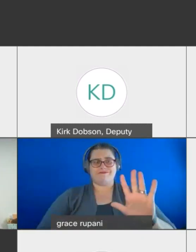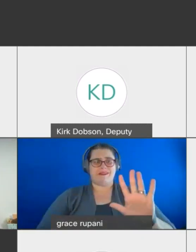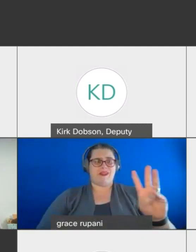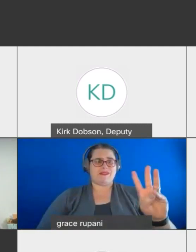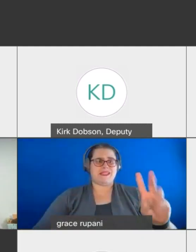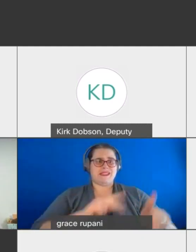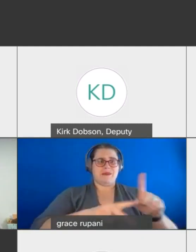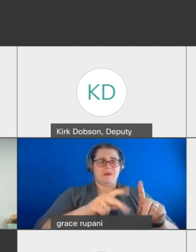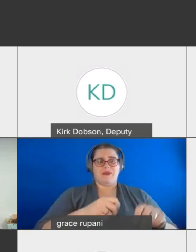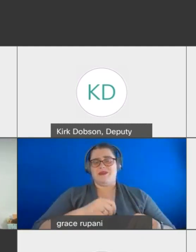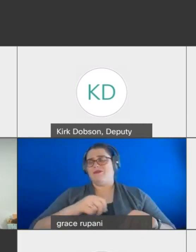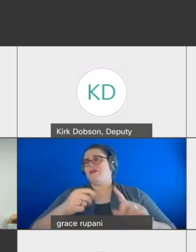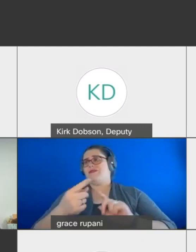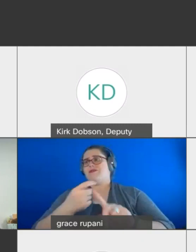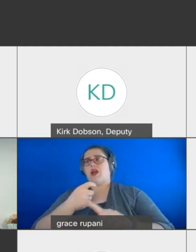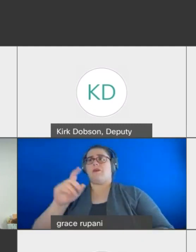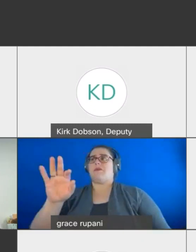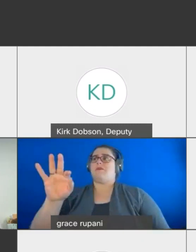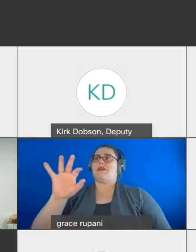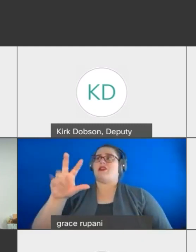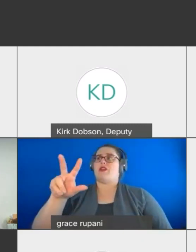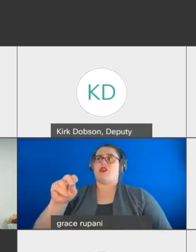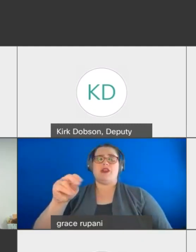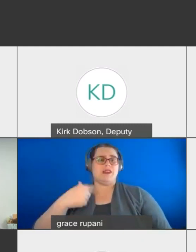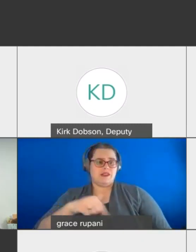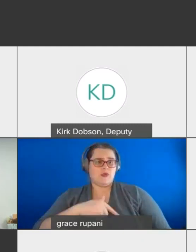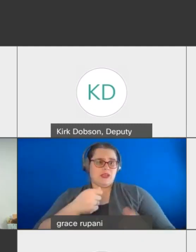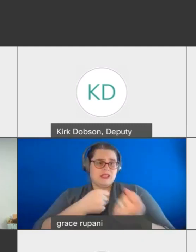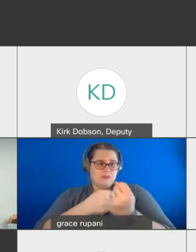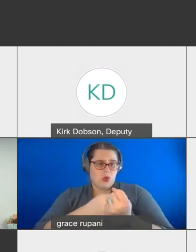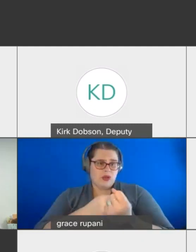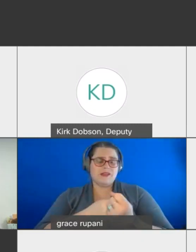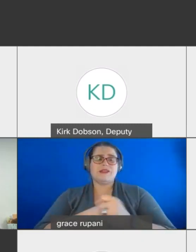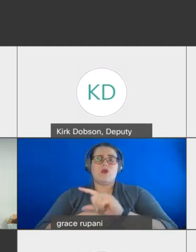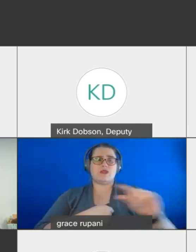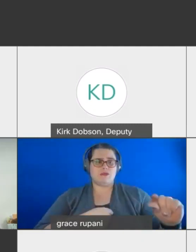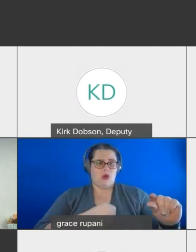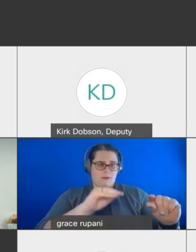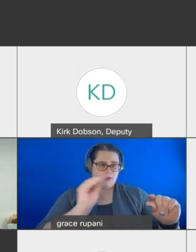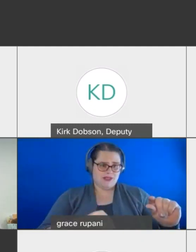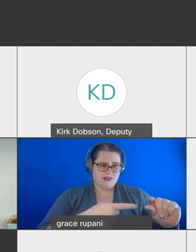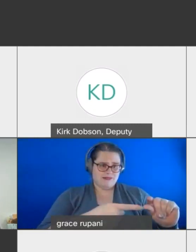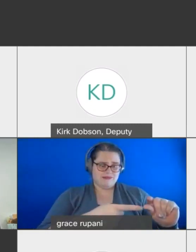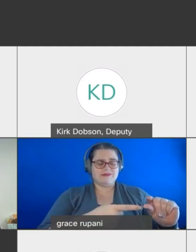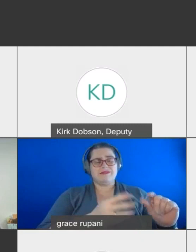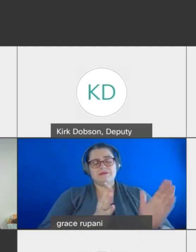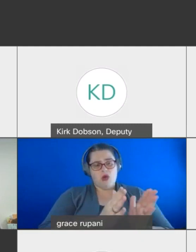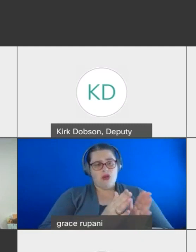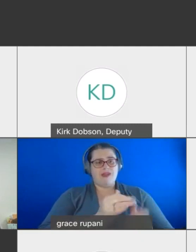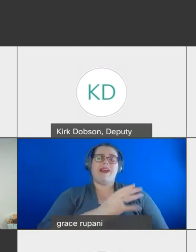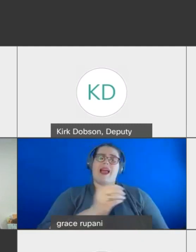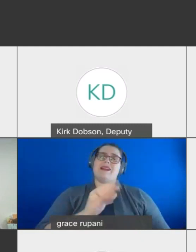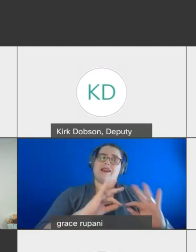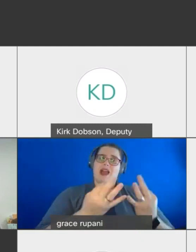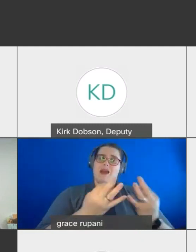about 930 who we've supported in natural homes. So, families have done a good job